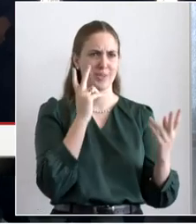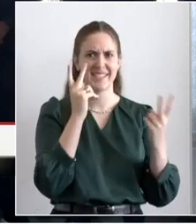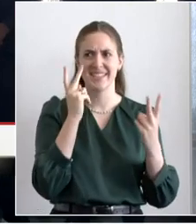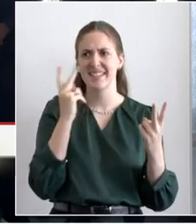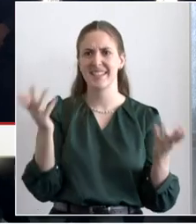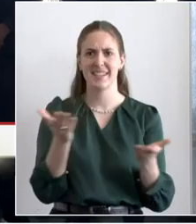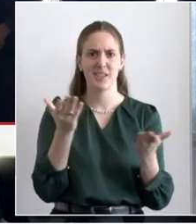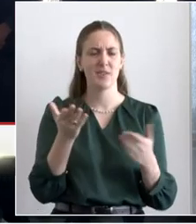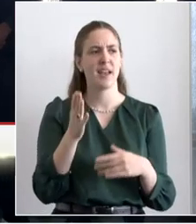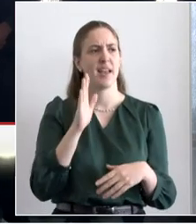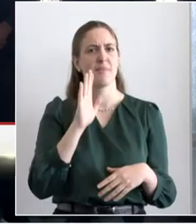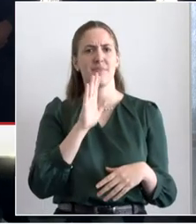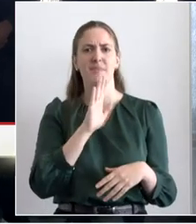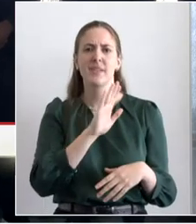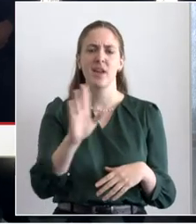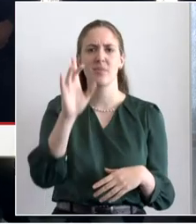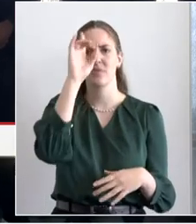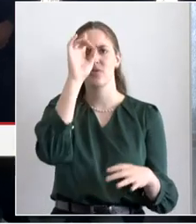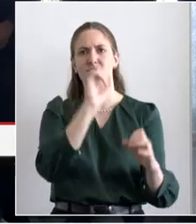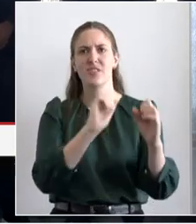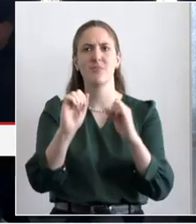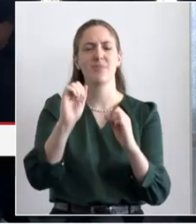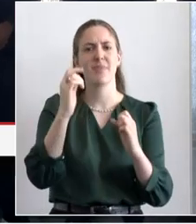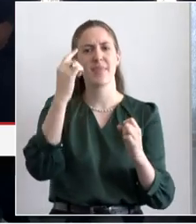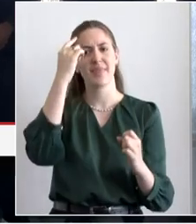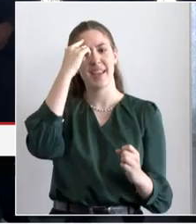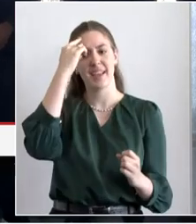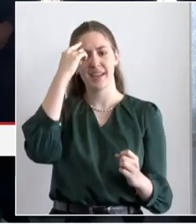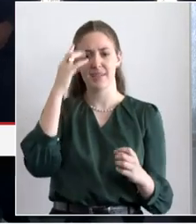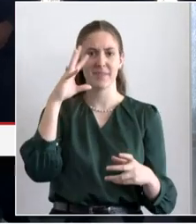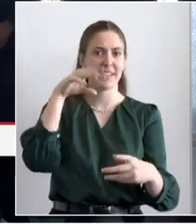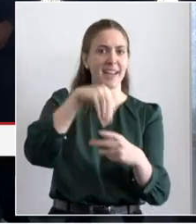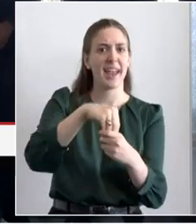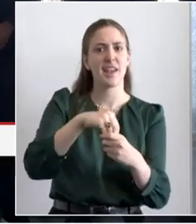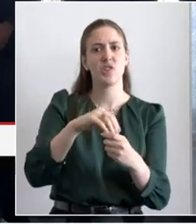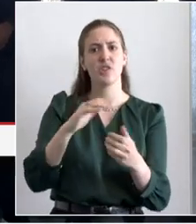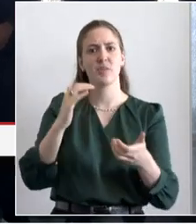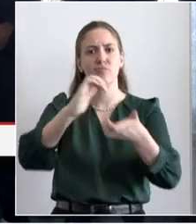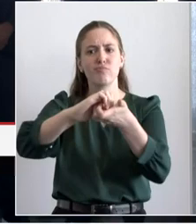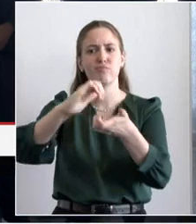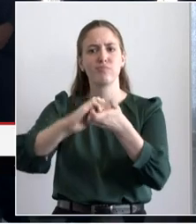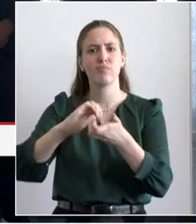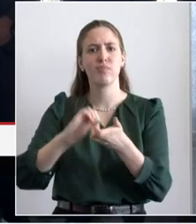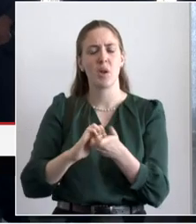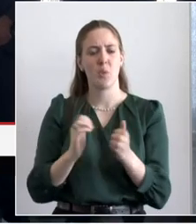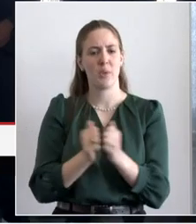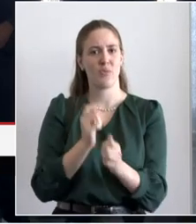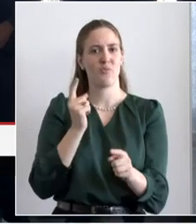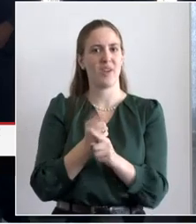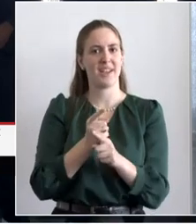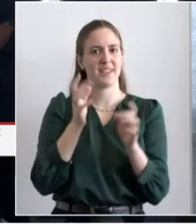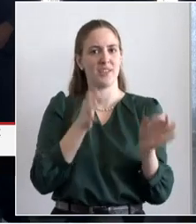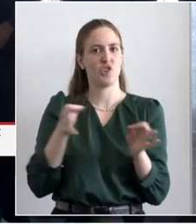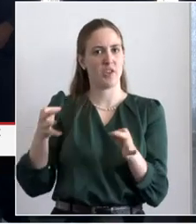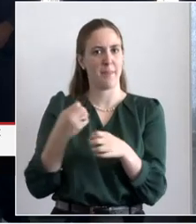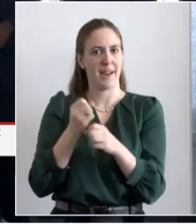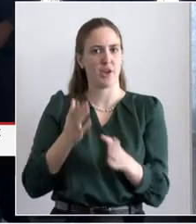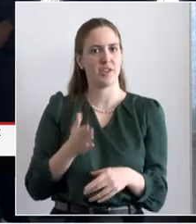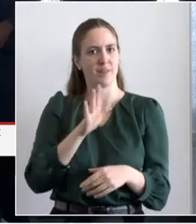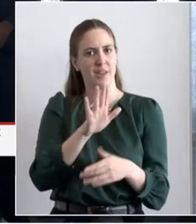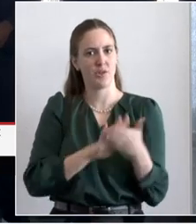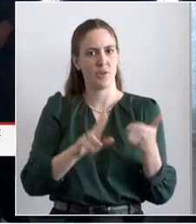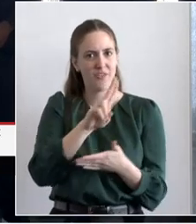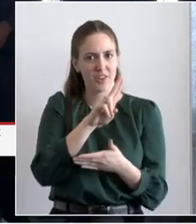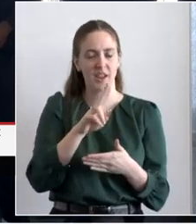their strategic thinking, engaging the right departments and decision makers at their university, setting